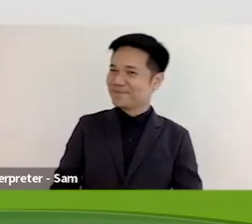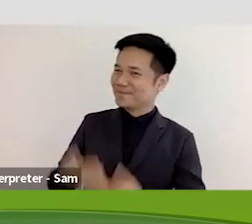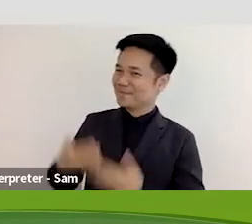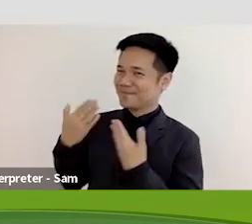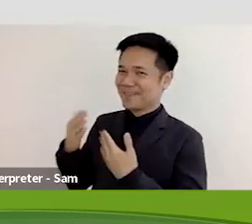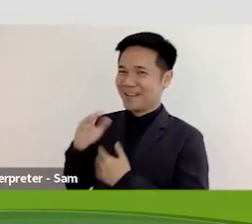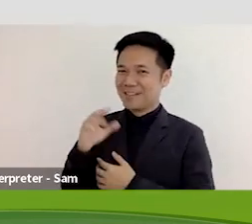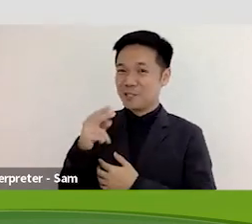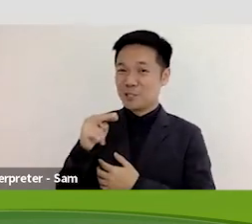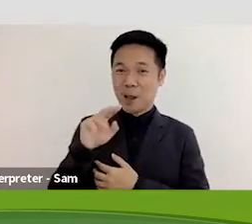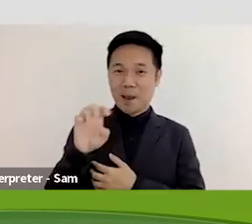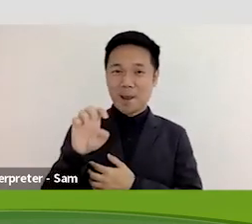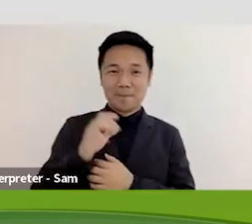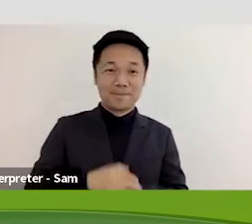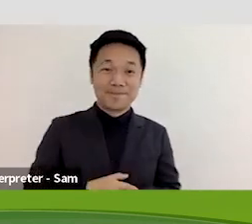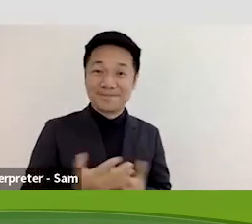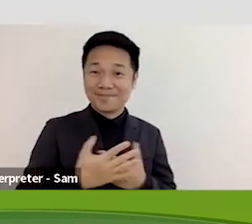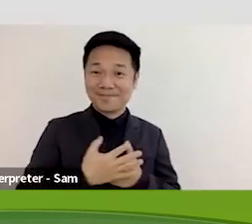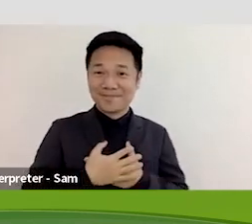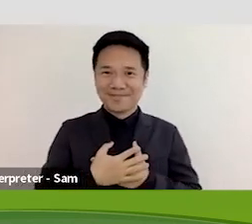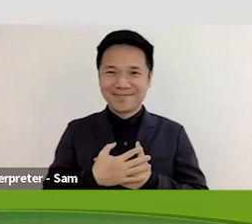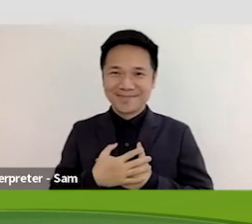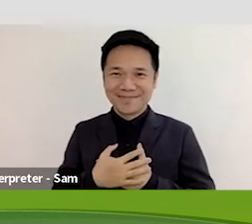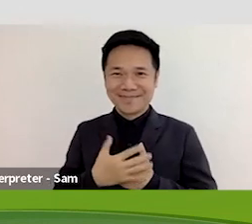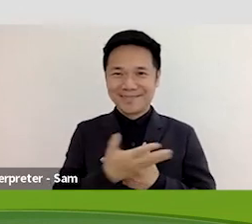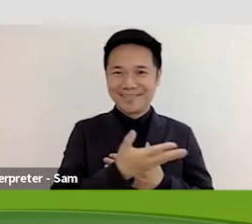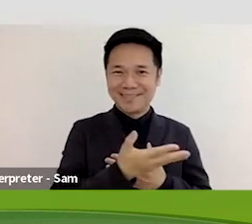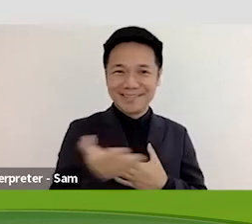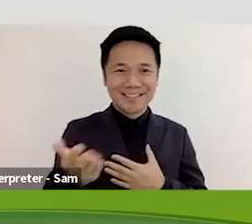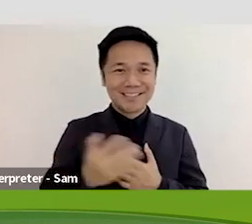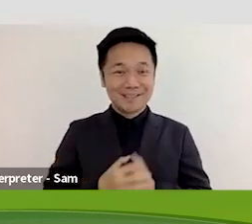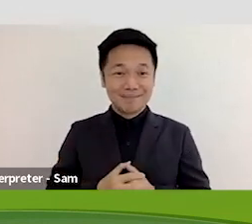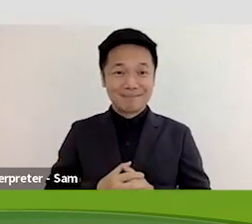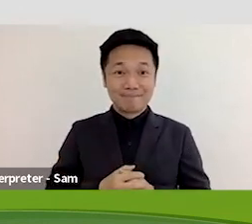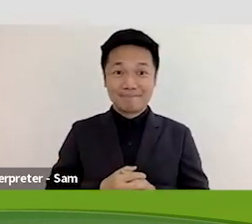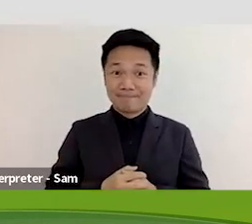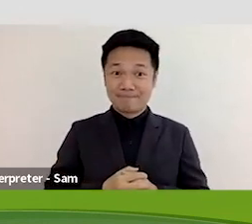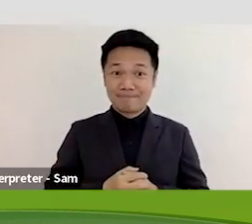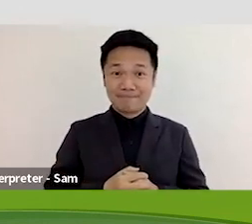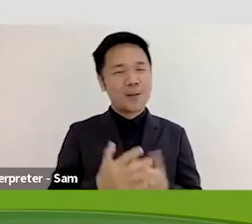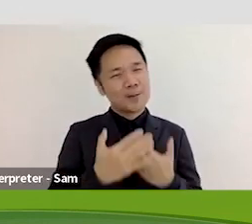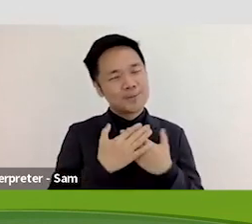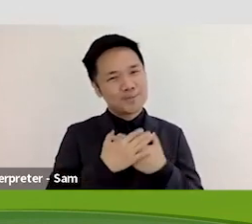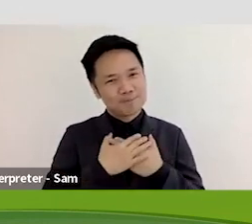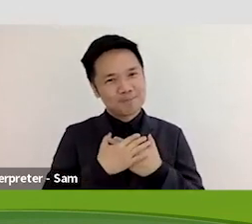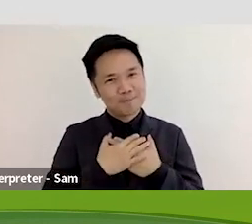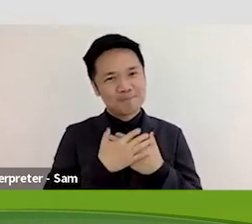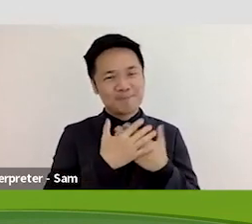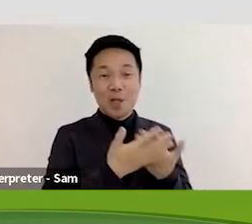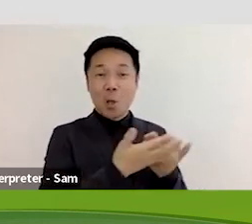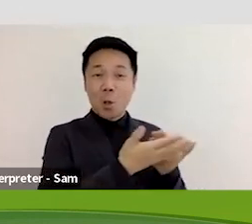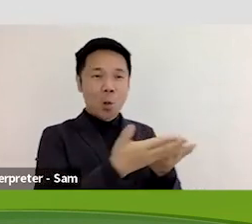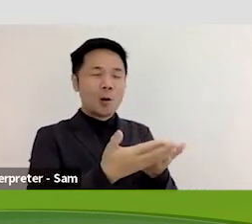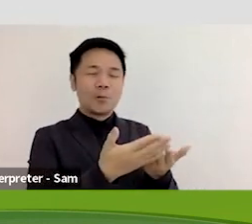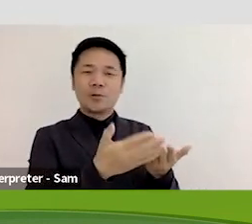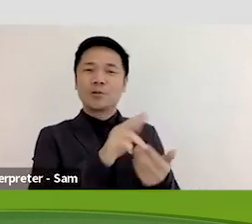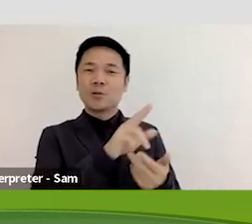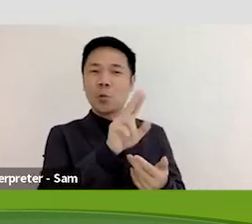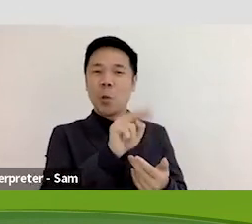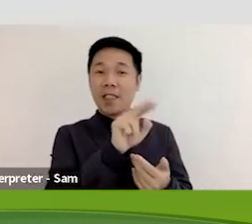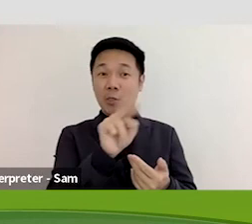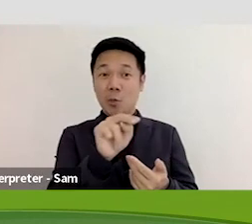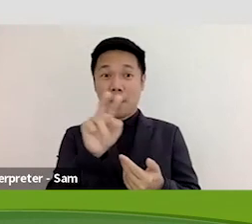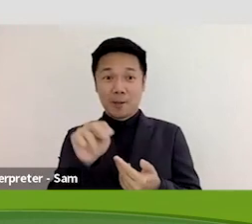Ms. Nips, and thank you again. Let me echo the appreciation of Ms. Nips to all of the UN entities